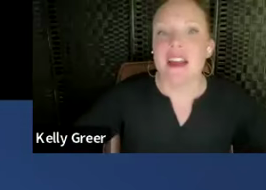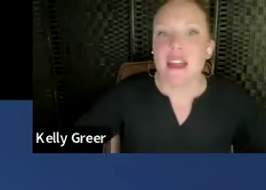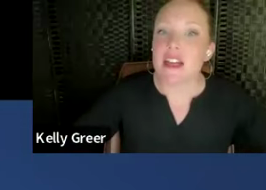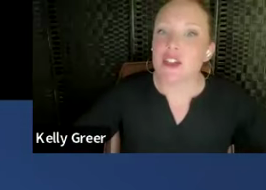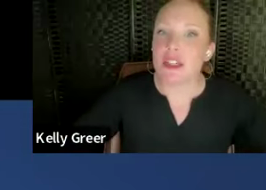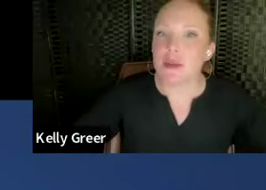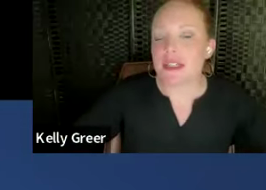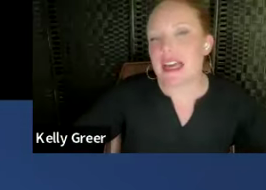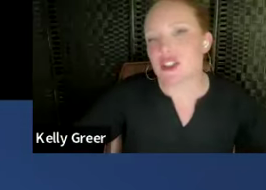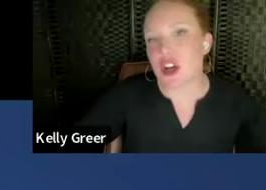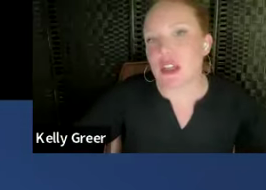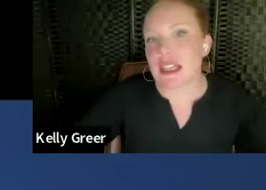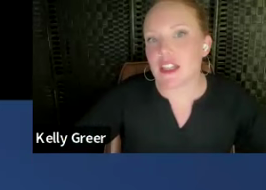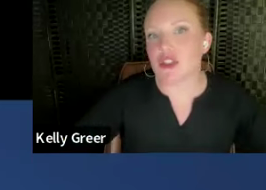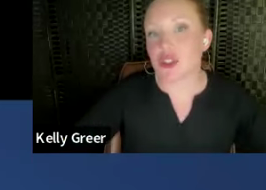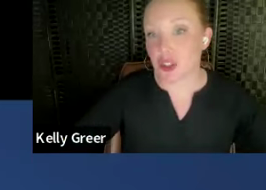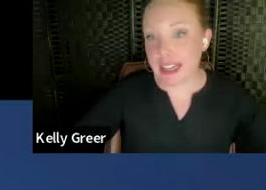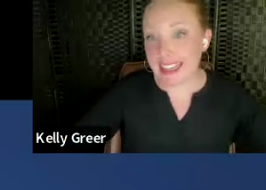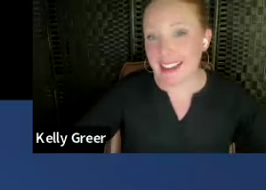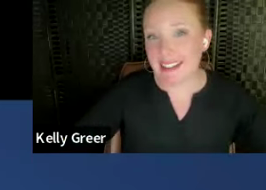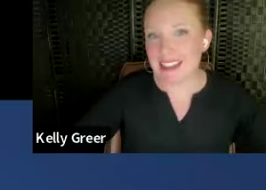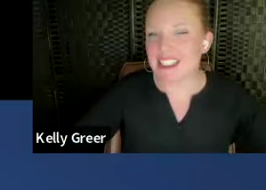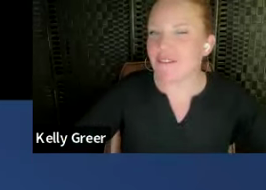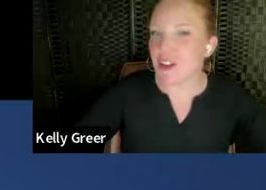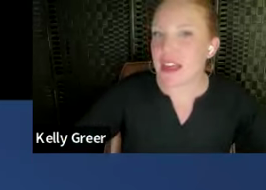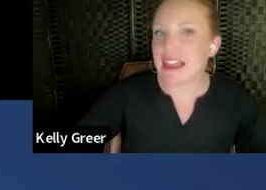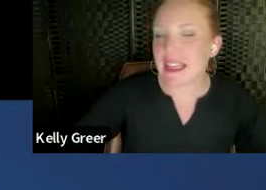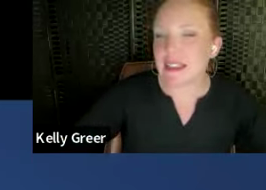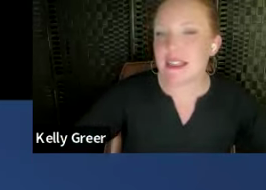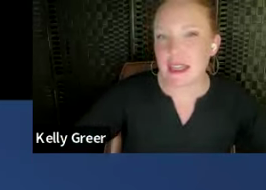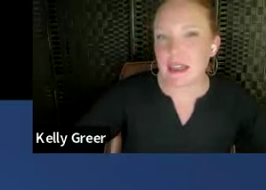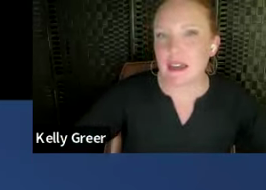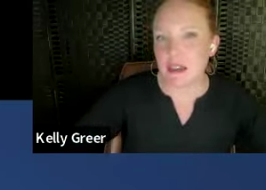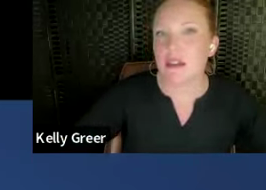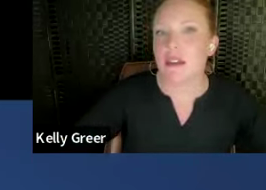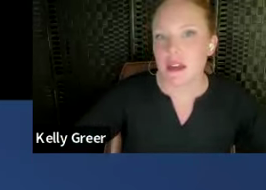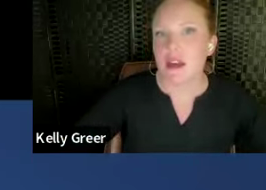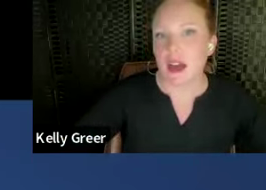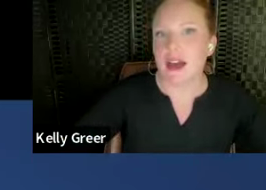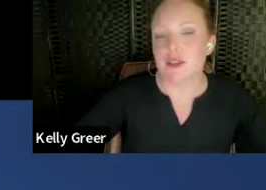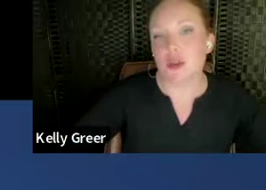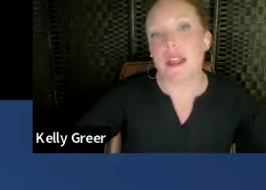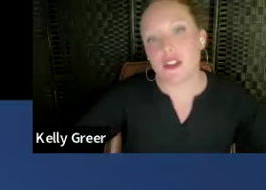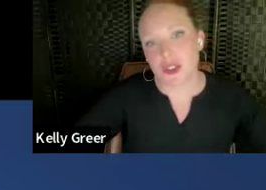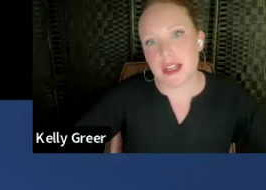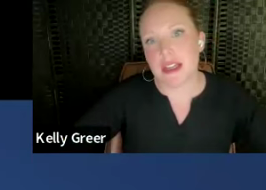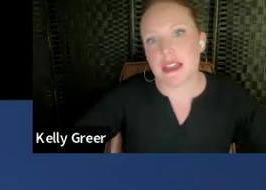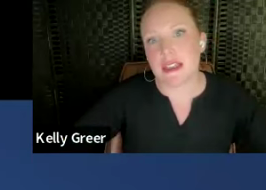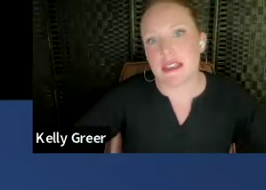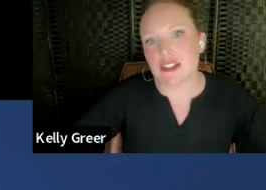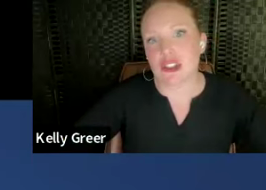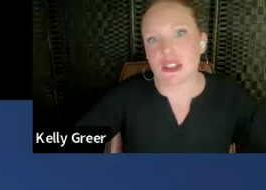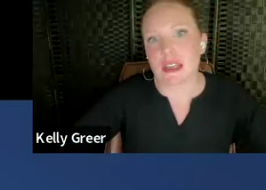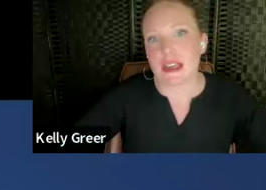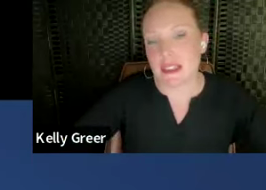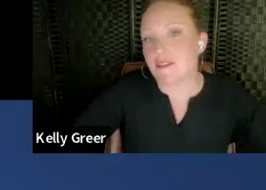Yeah. Yeah. So this one is actually called Linktree. It's different than LinkedIn. So Linktree